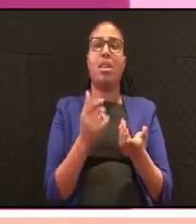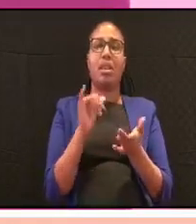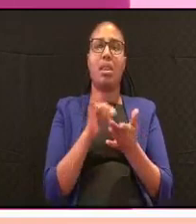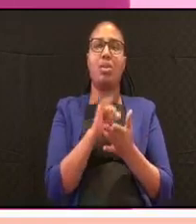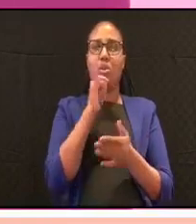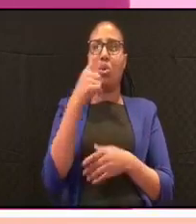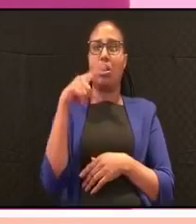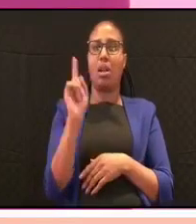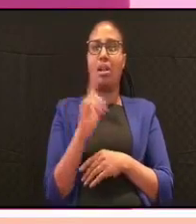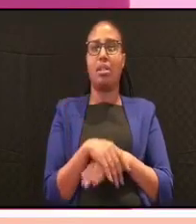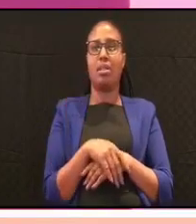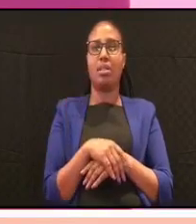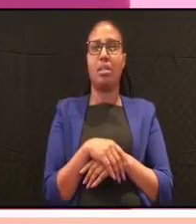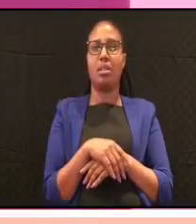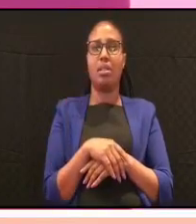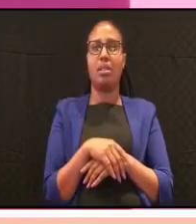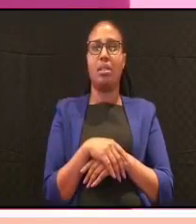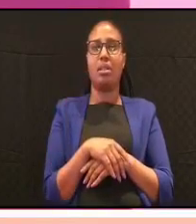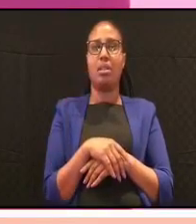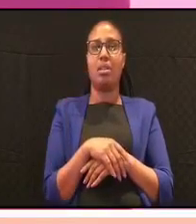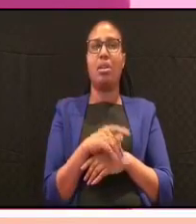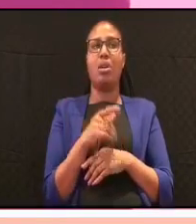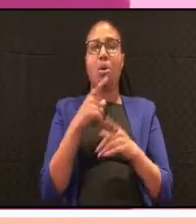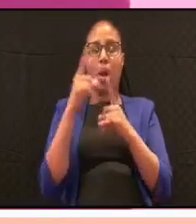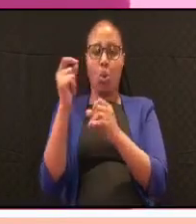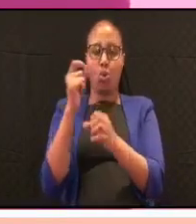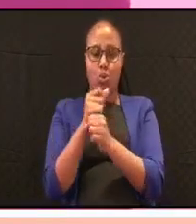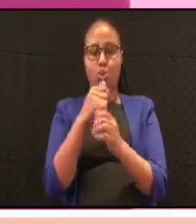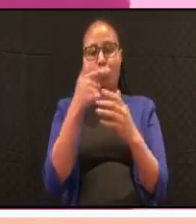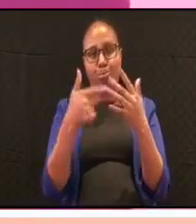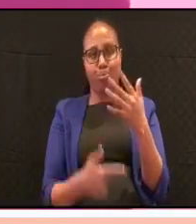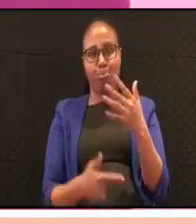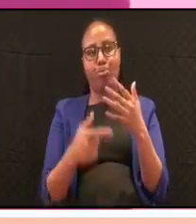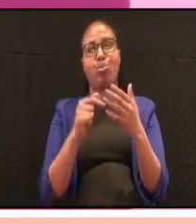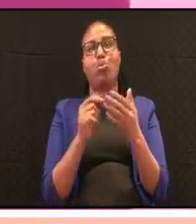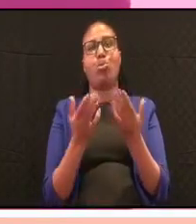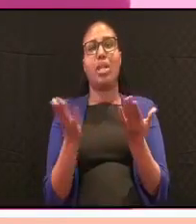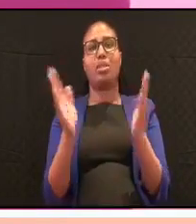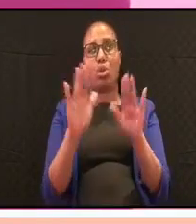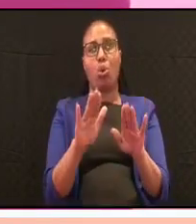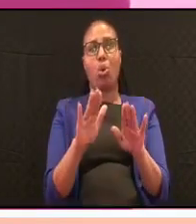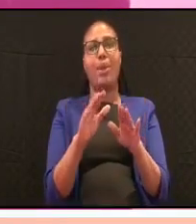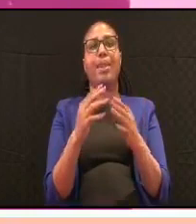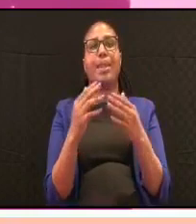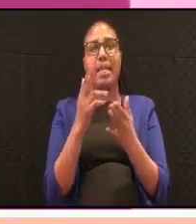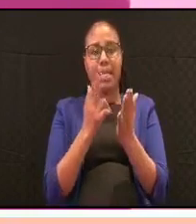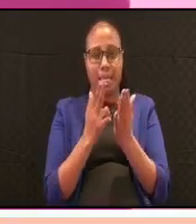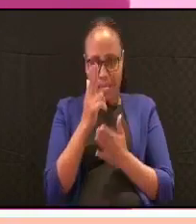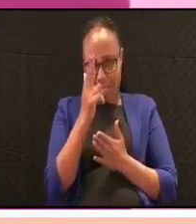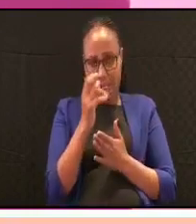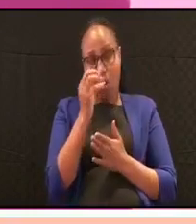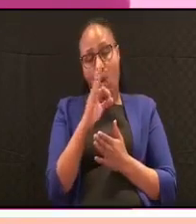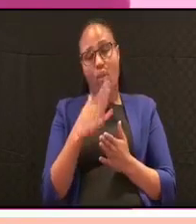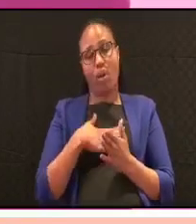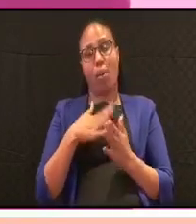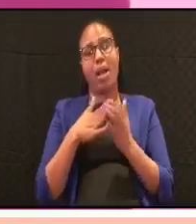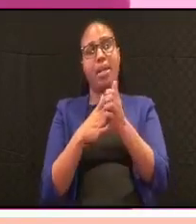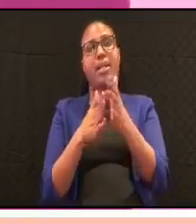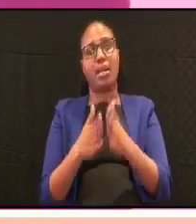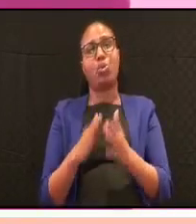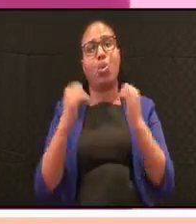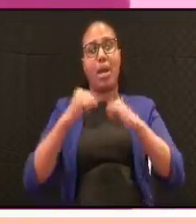not right. And those are the things that we are going to do to restore the dignity of our leaders,